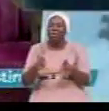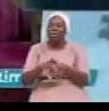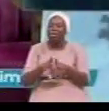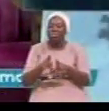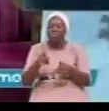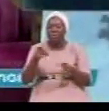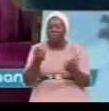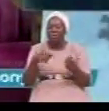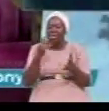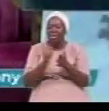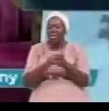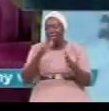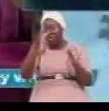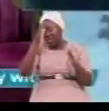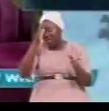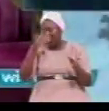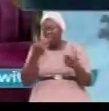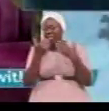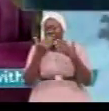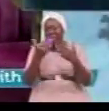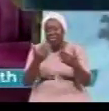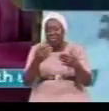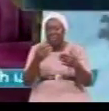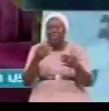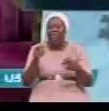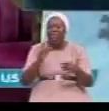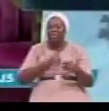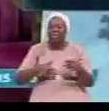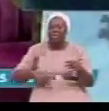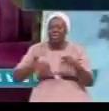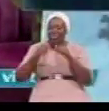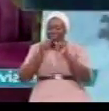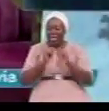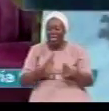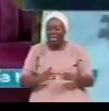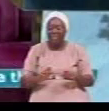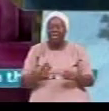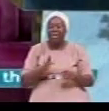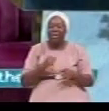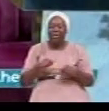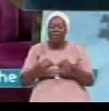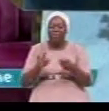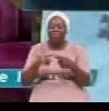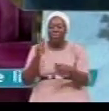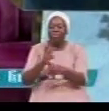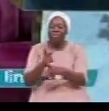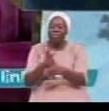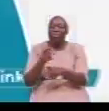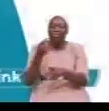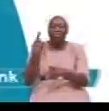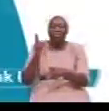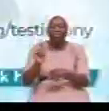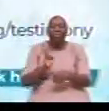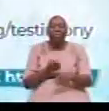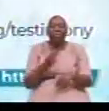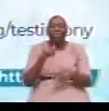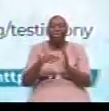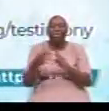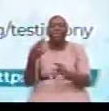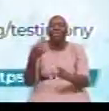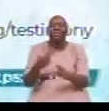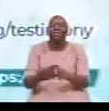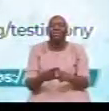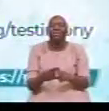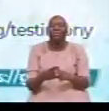Daddy, thank you very much. May God bless and continue to keep you for us in Jesus' name.